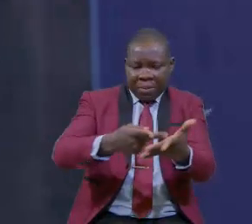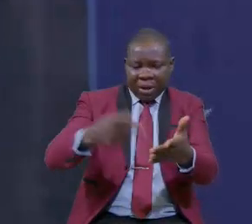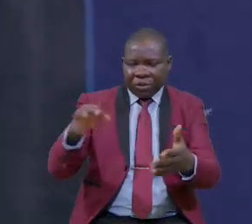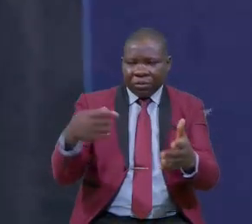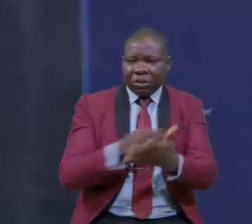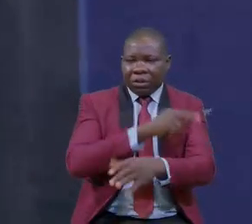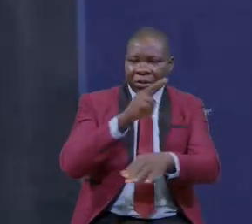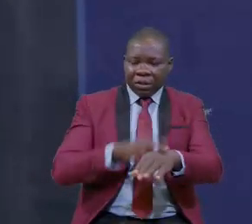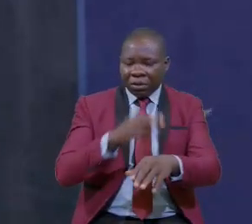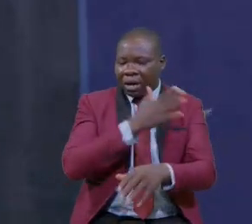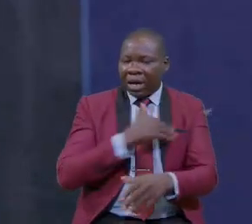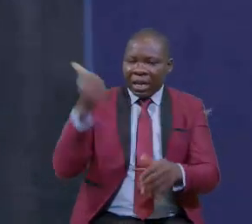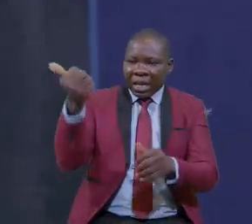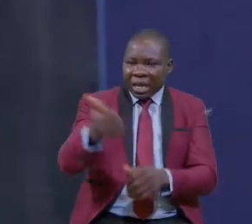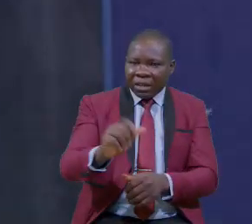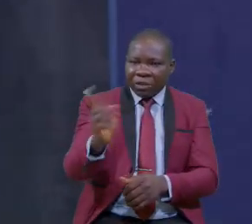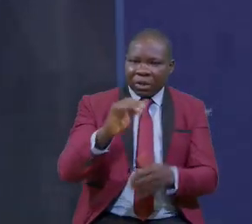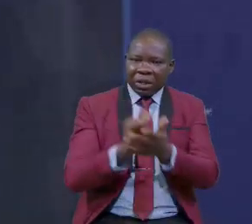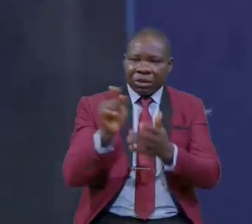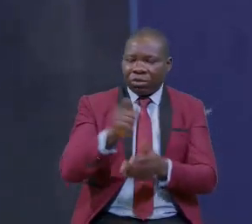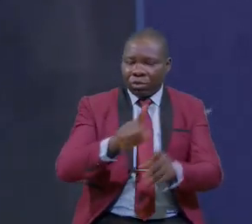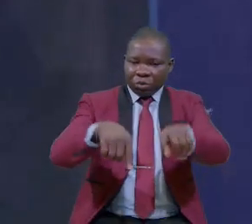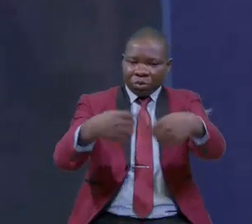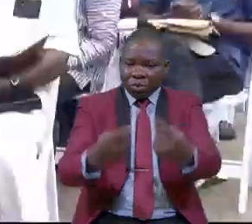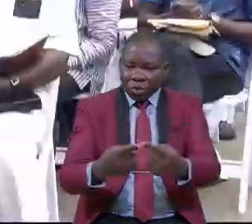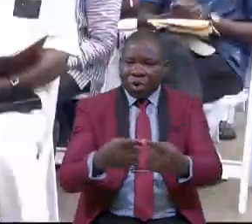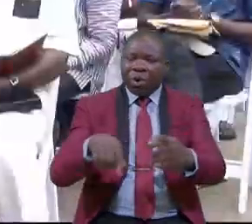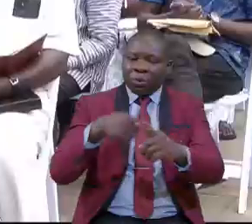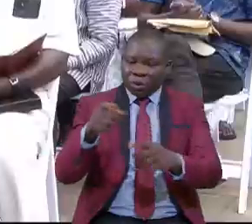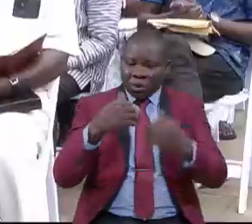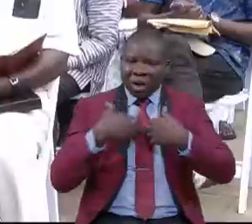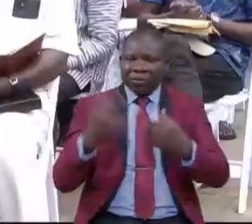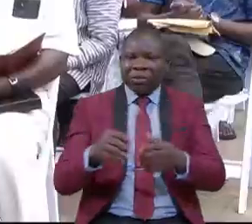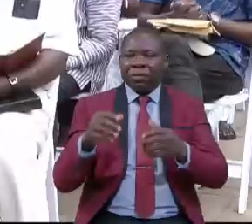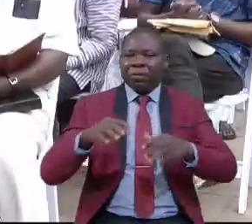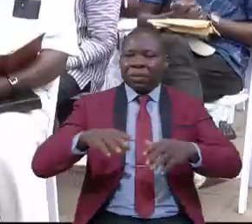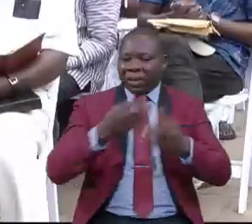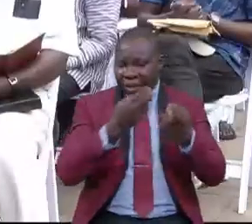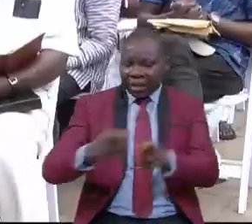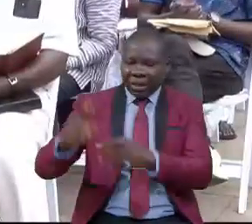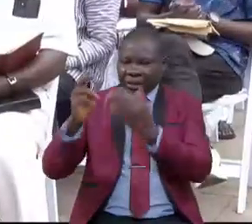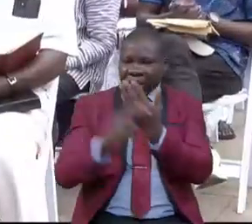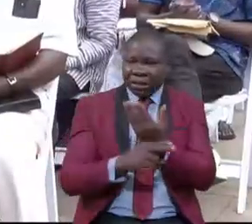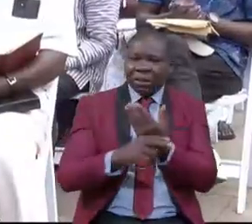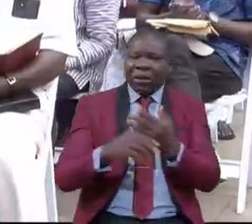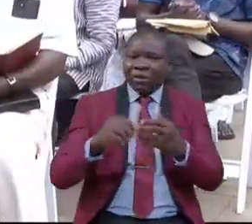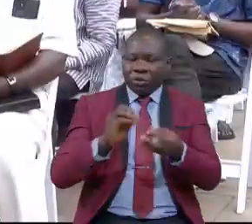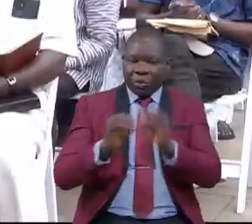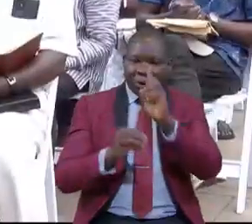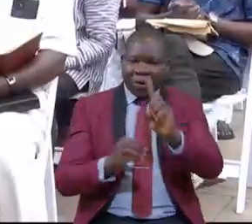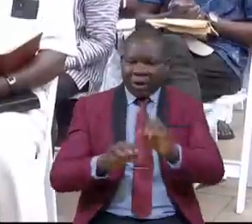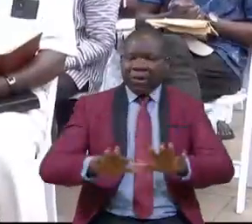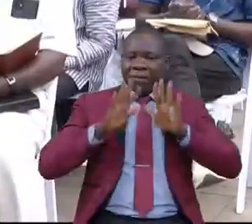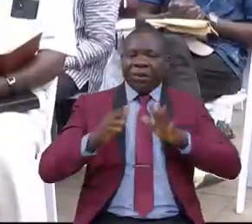privilege, number one, fear is taken away from your heart. Amen. Faithfulness.